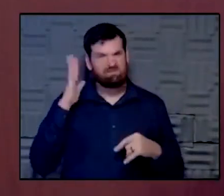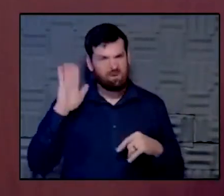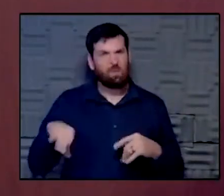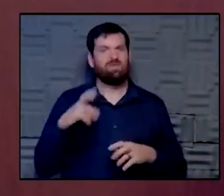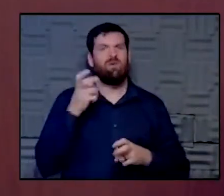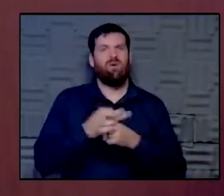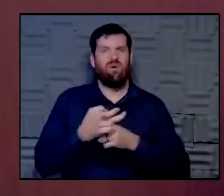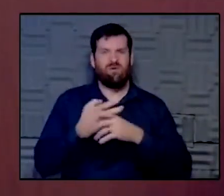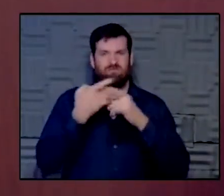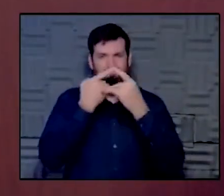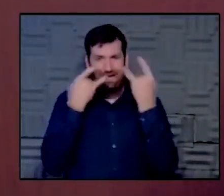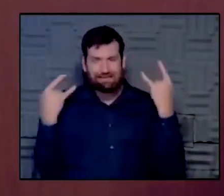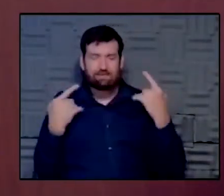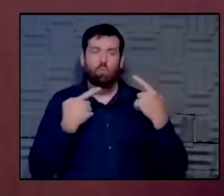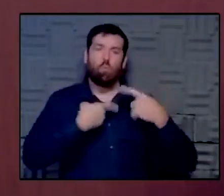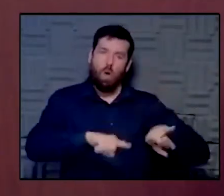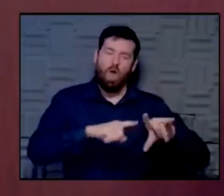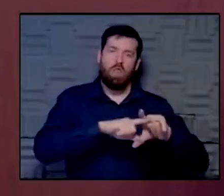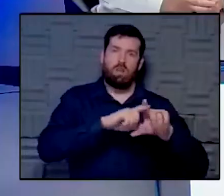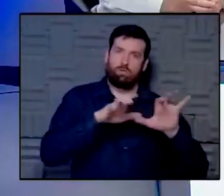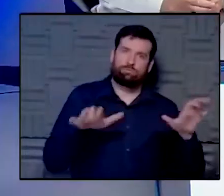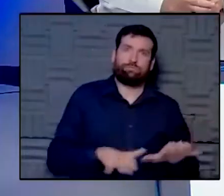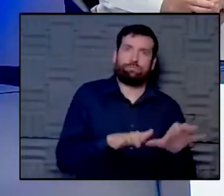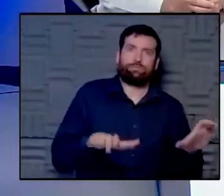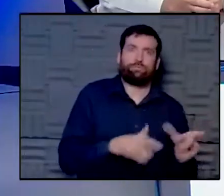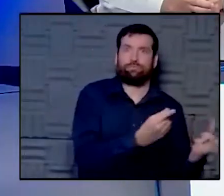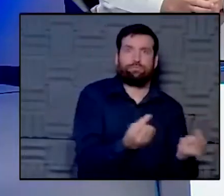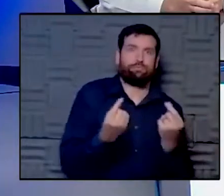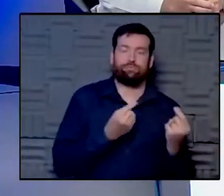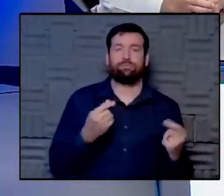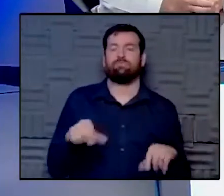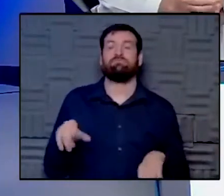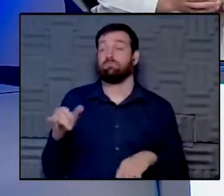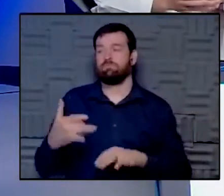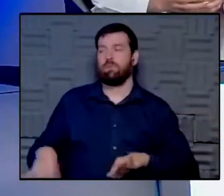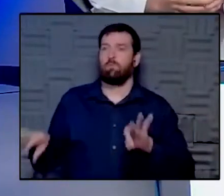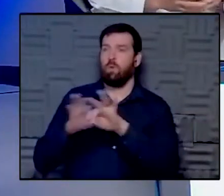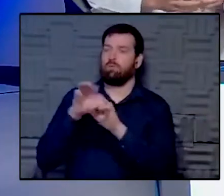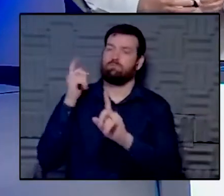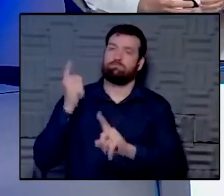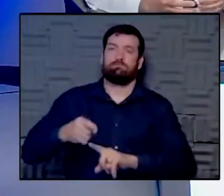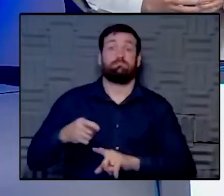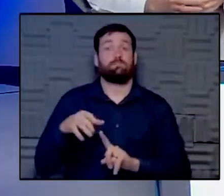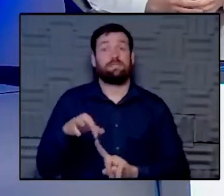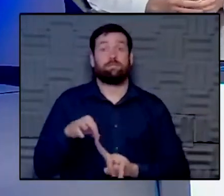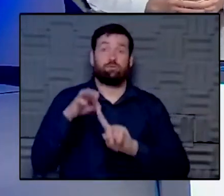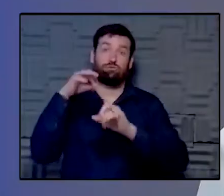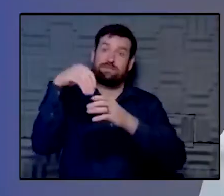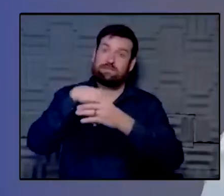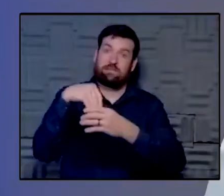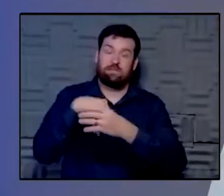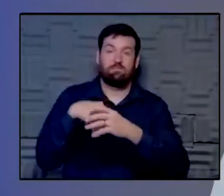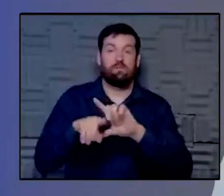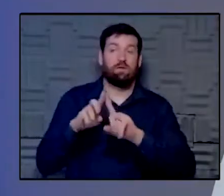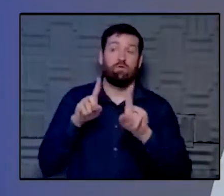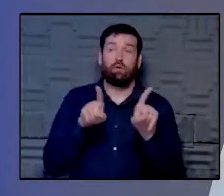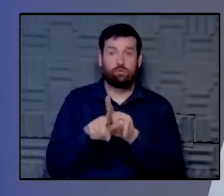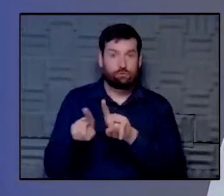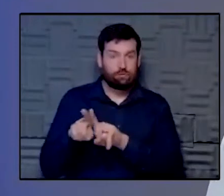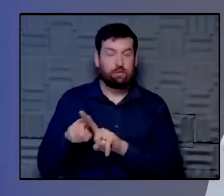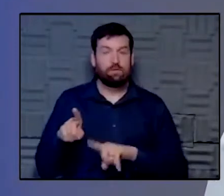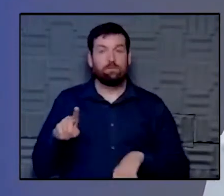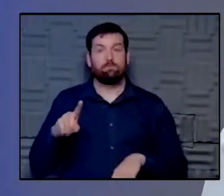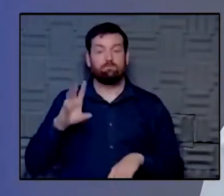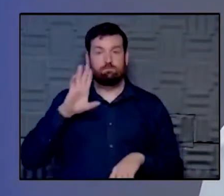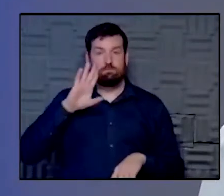mask while you're also physically active. Yeah, I think that's an important point. It is very difficult, especially indoors. But to your point, too, we